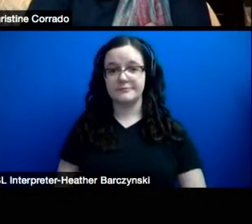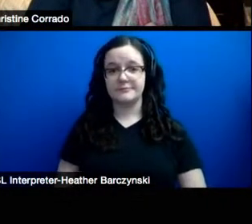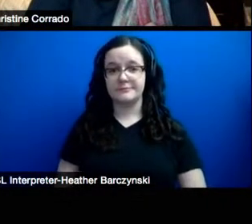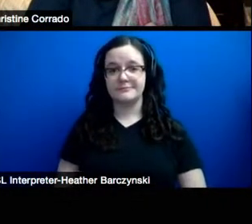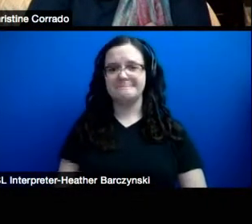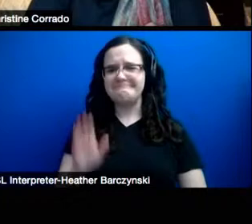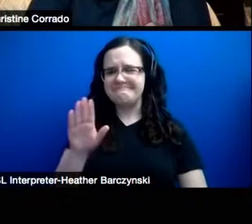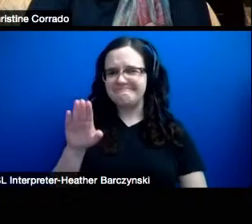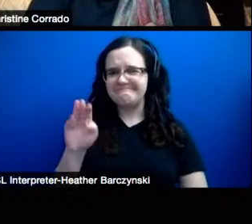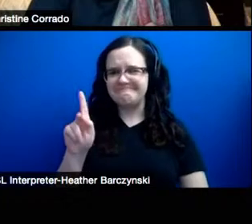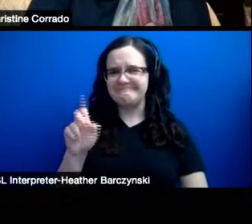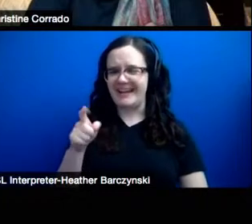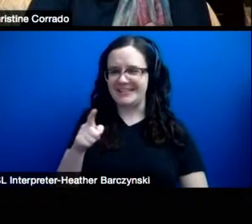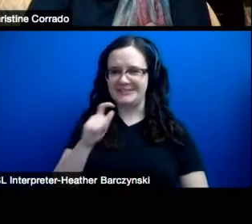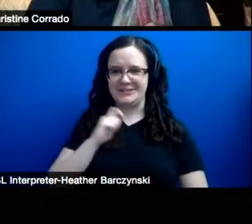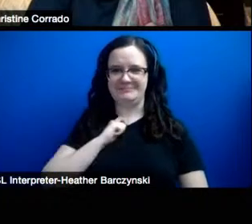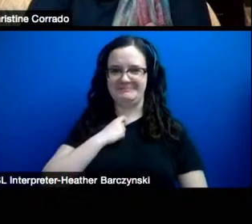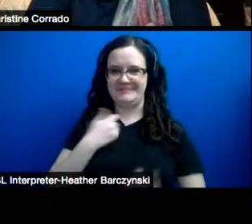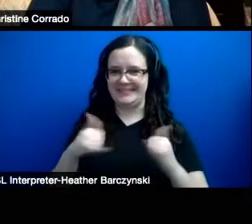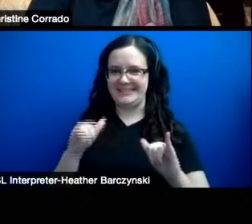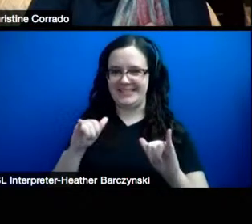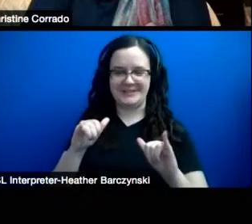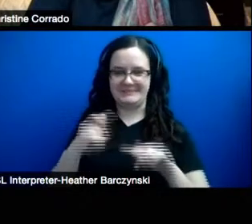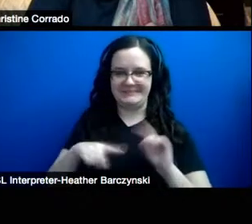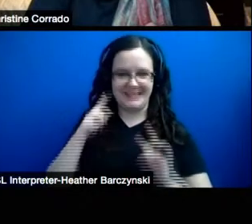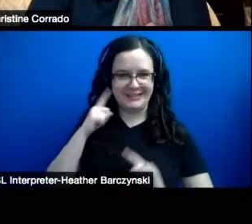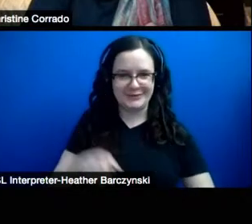Oh, Mike, you're muted.